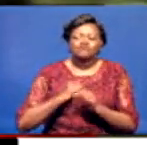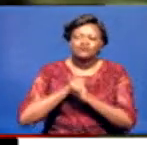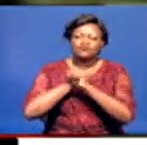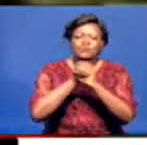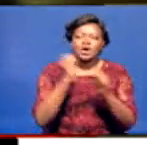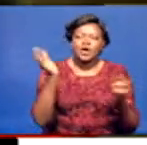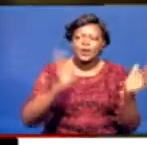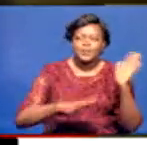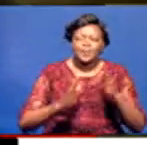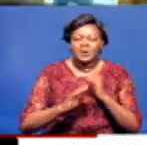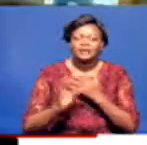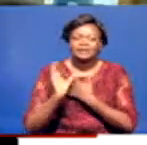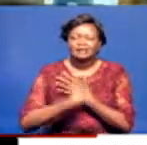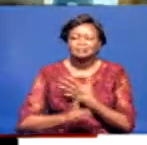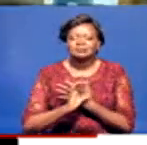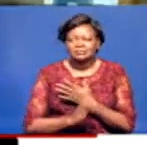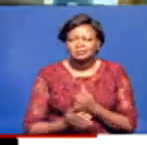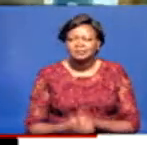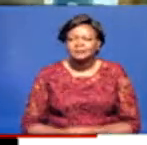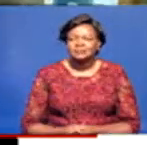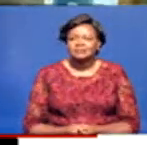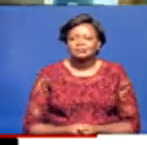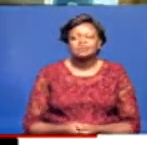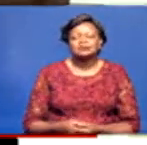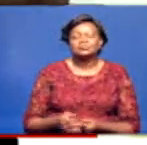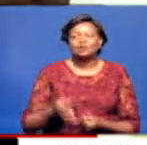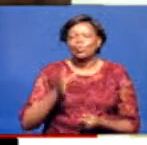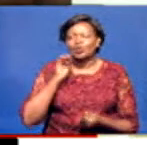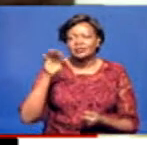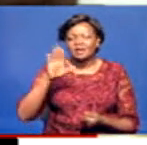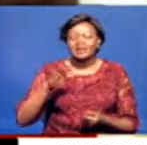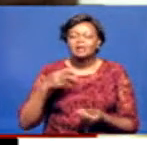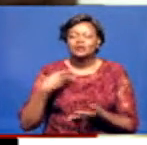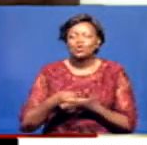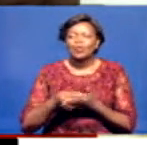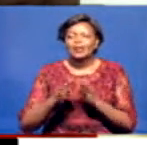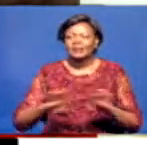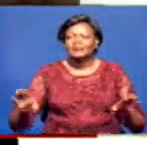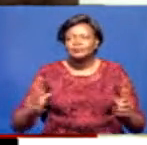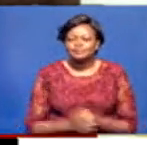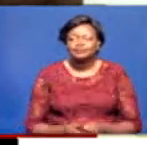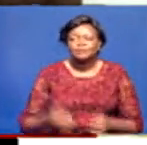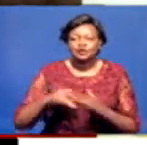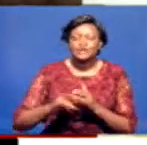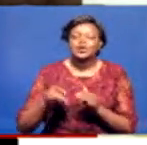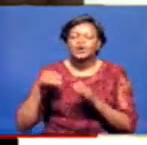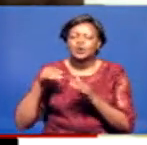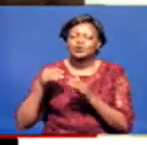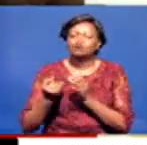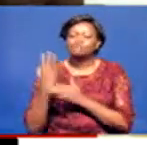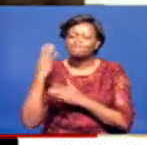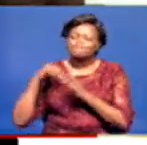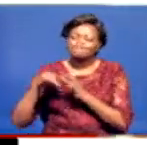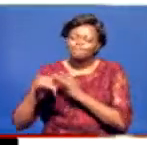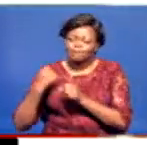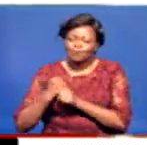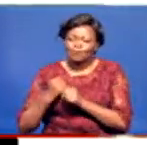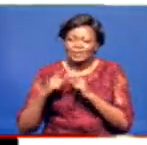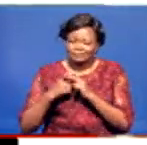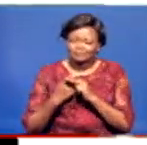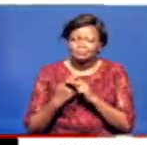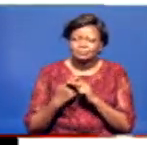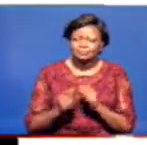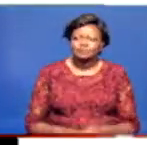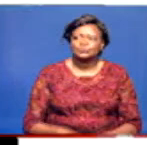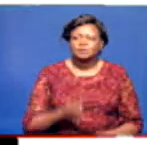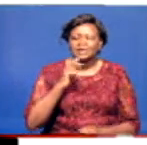of the country's shrinking water towers and wetlands. A tree planting exercise will precede the race on Saturday, 2nd July.